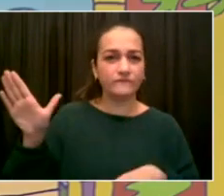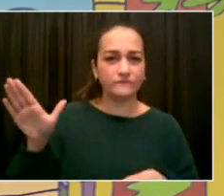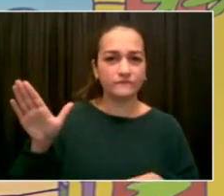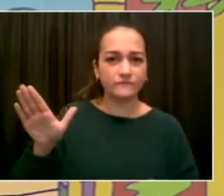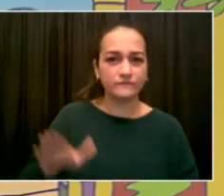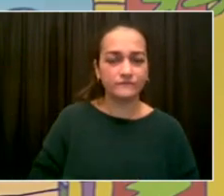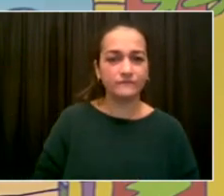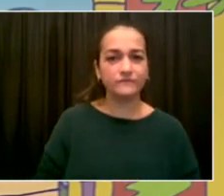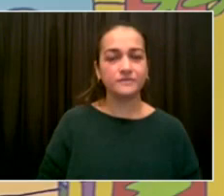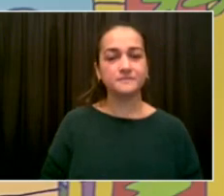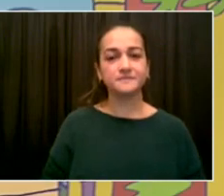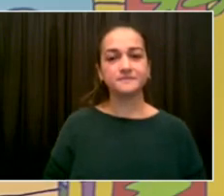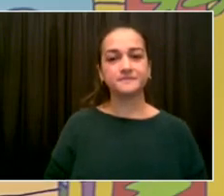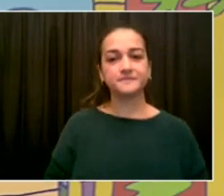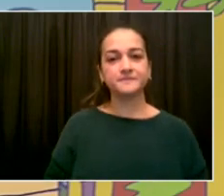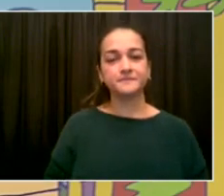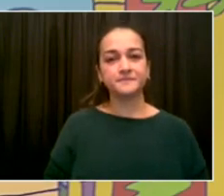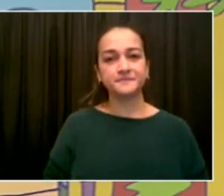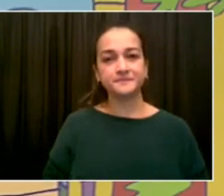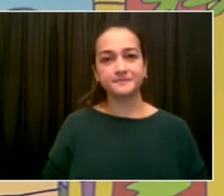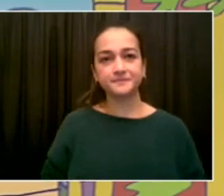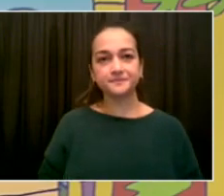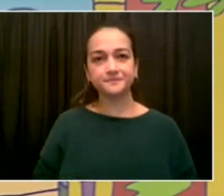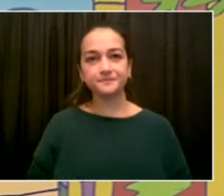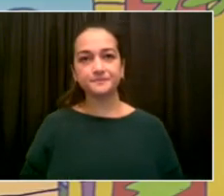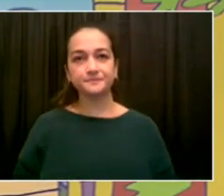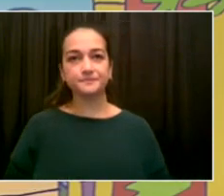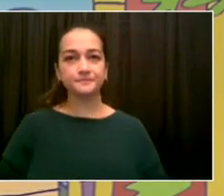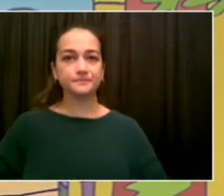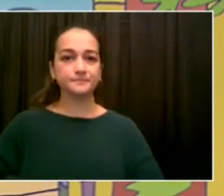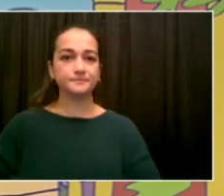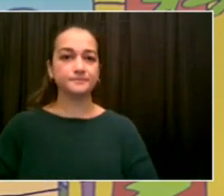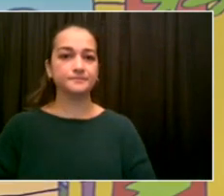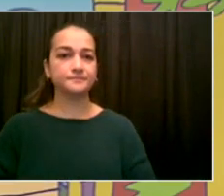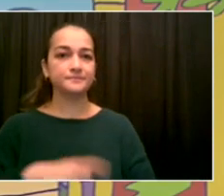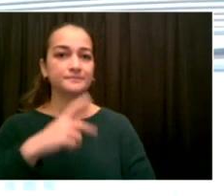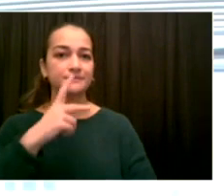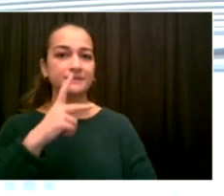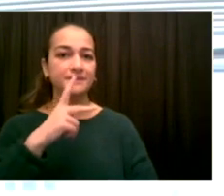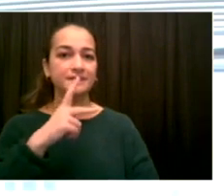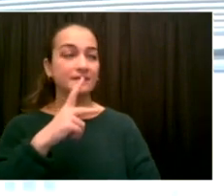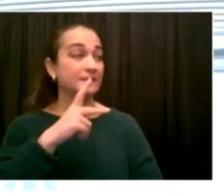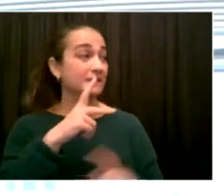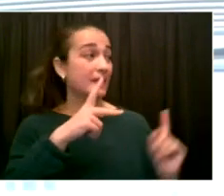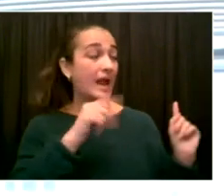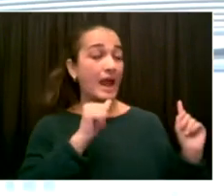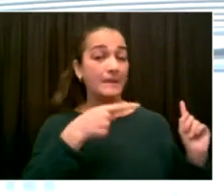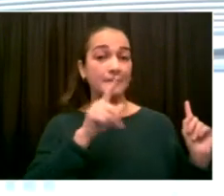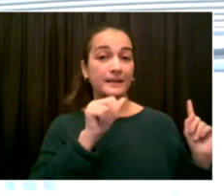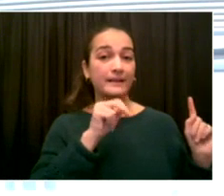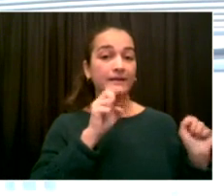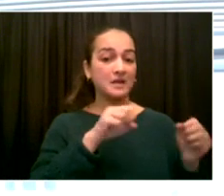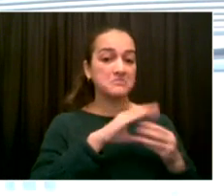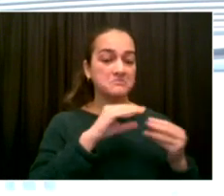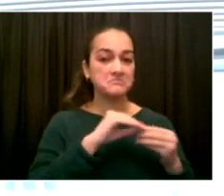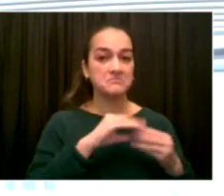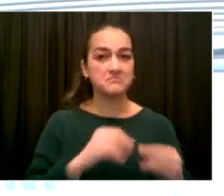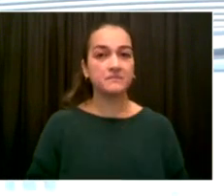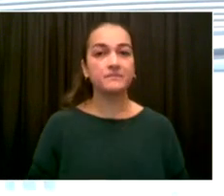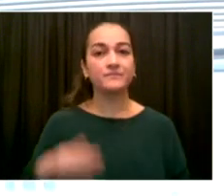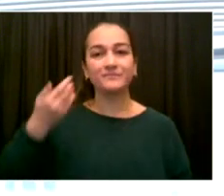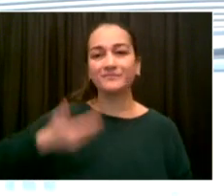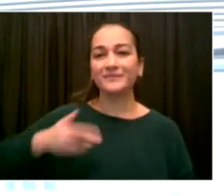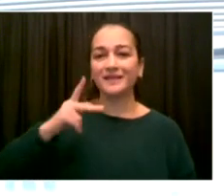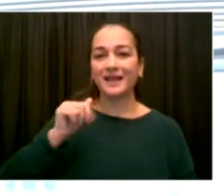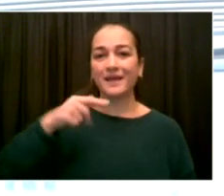Thank you, Mr. Mayor. So unfortunately, I don't have that data off the top of my head, but I will work with colleagues to follow up on that. And